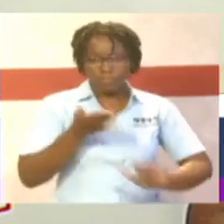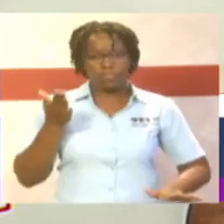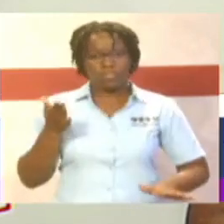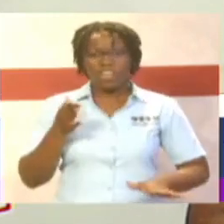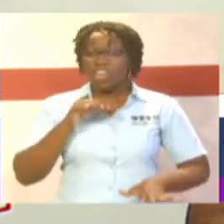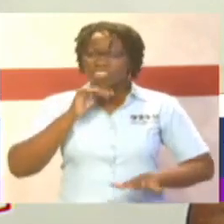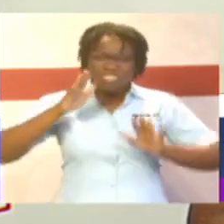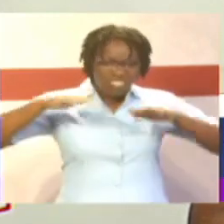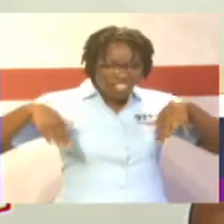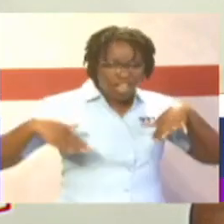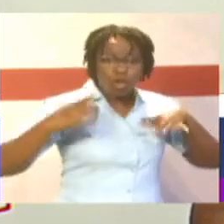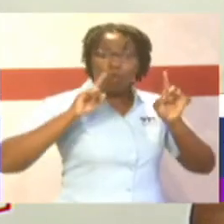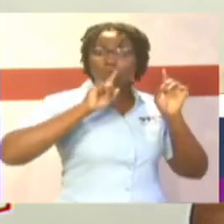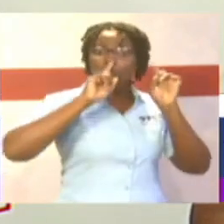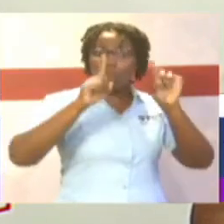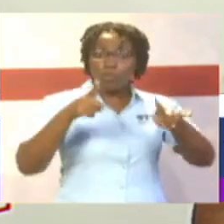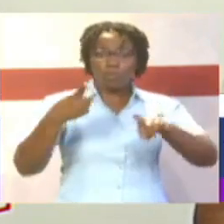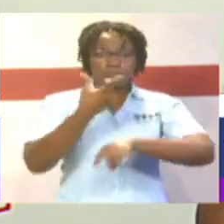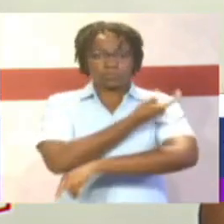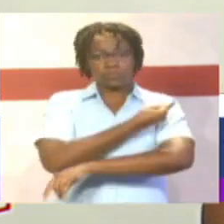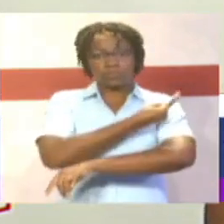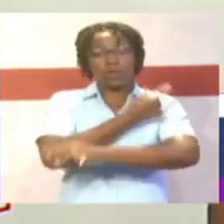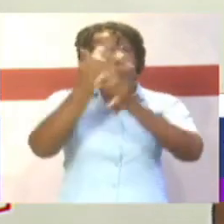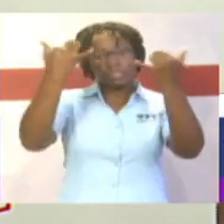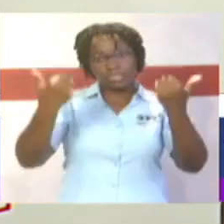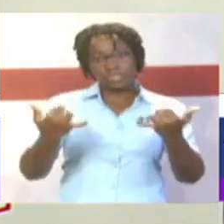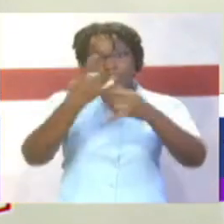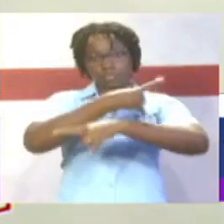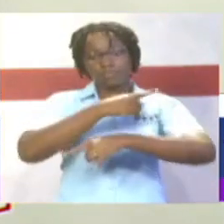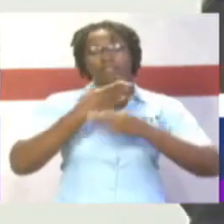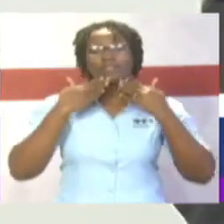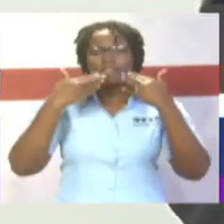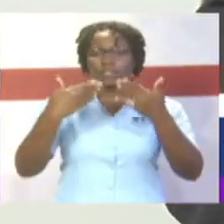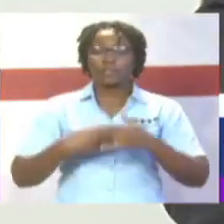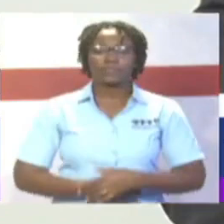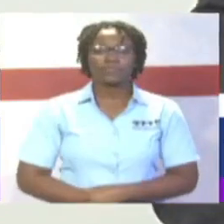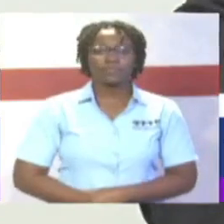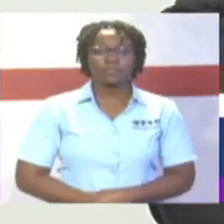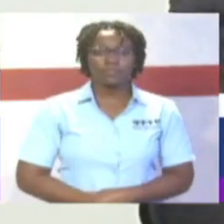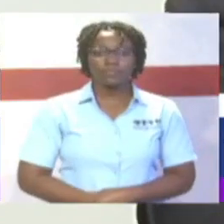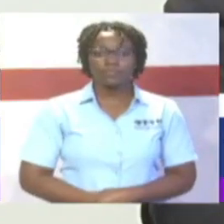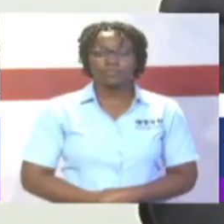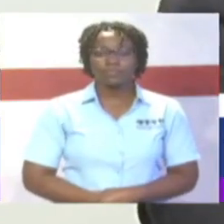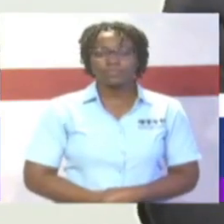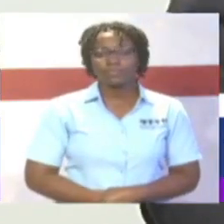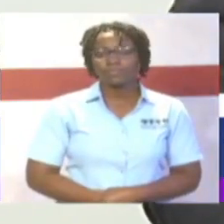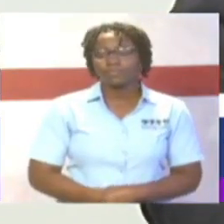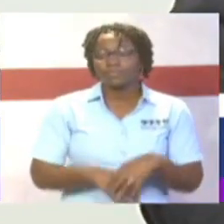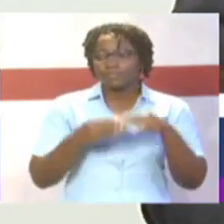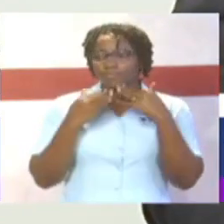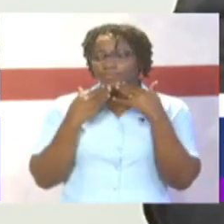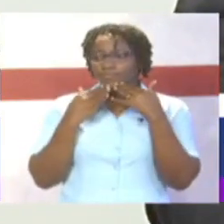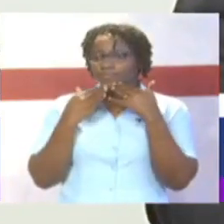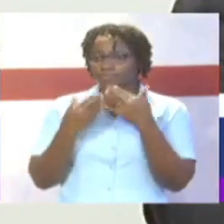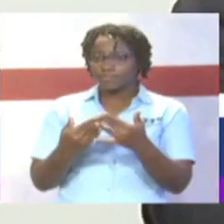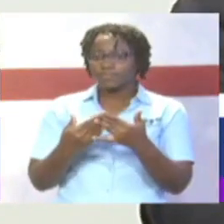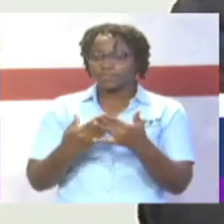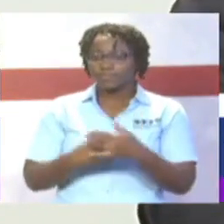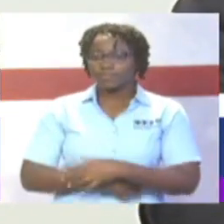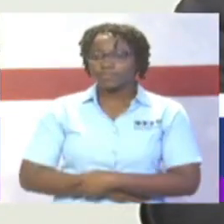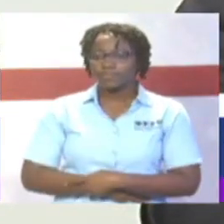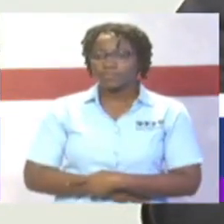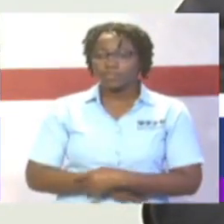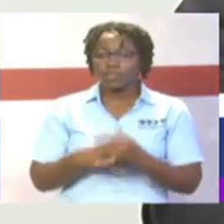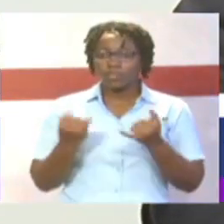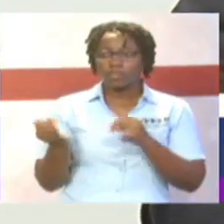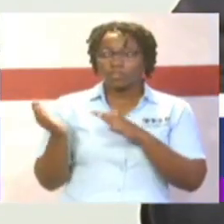Get vaccinated today. Thank you. And thank you very much, Nurse Bethel. We